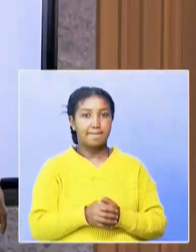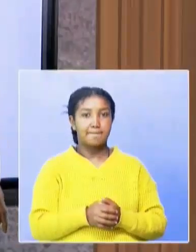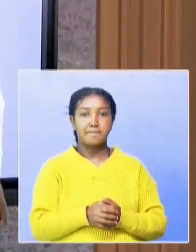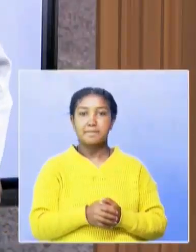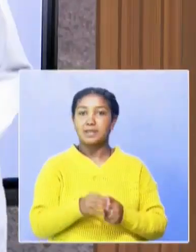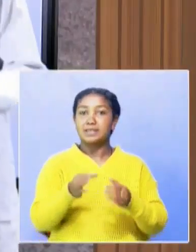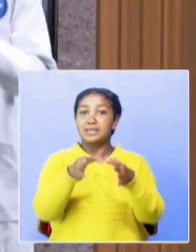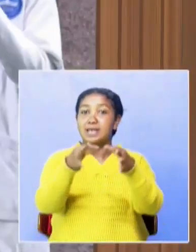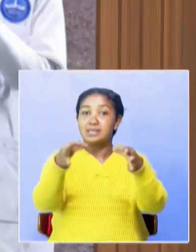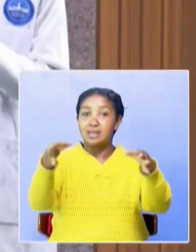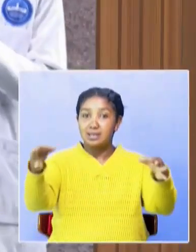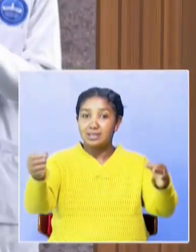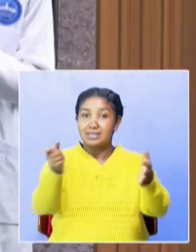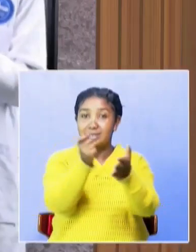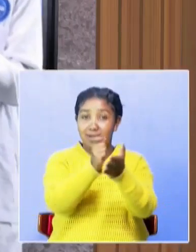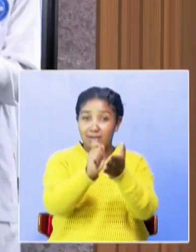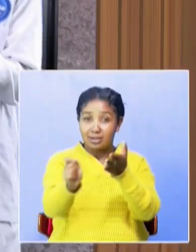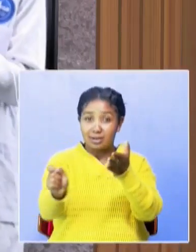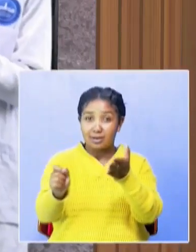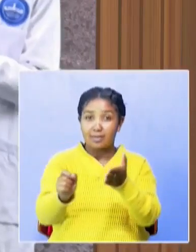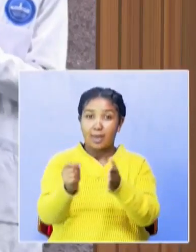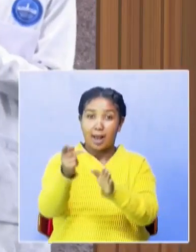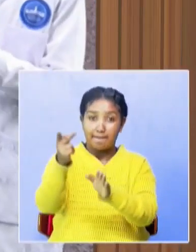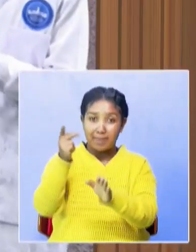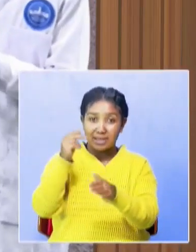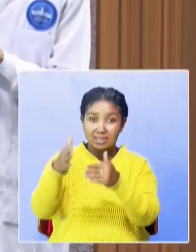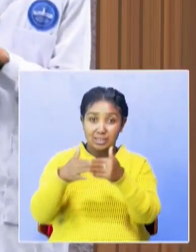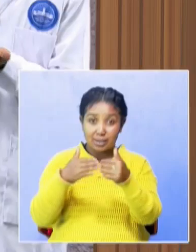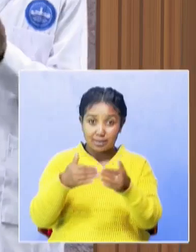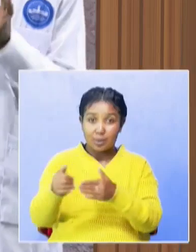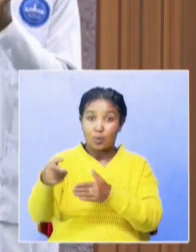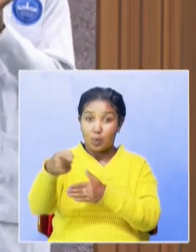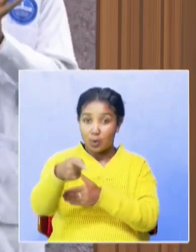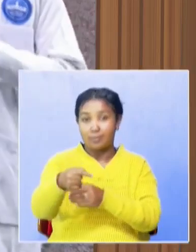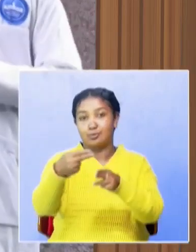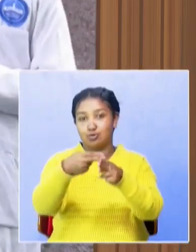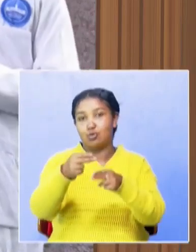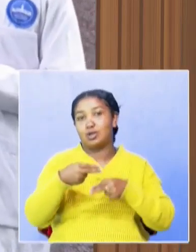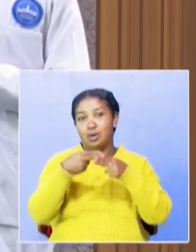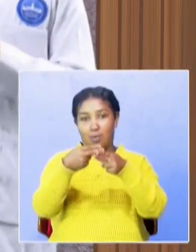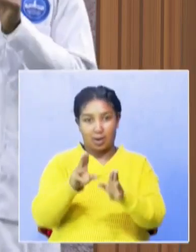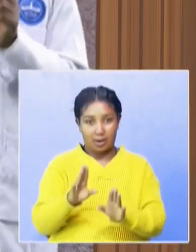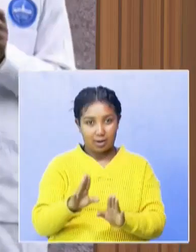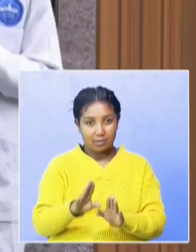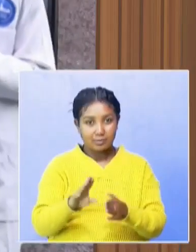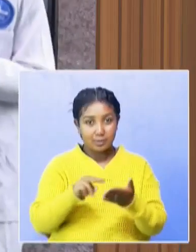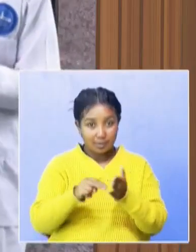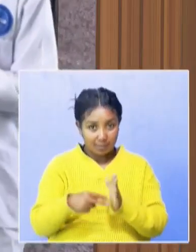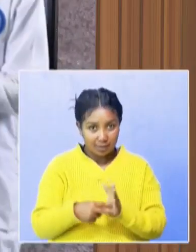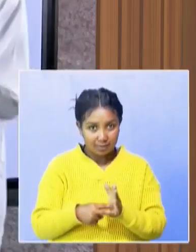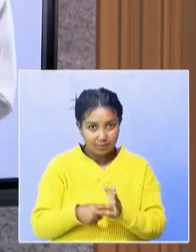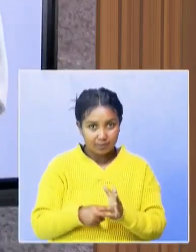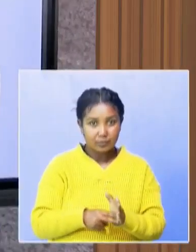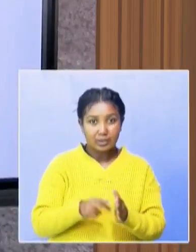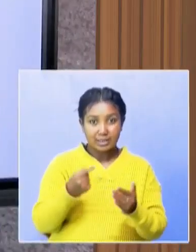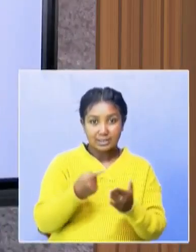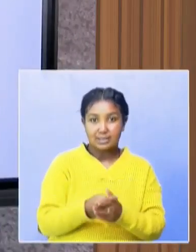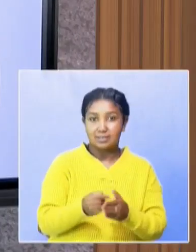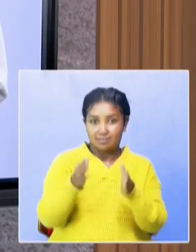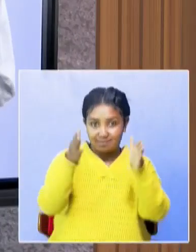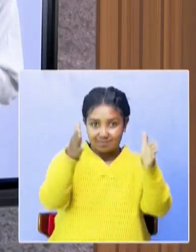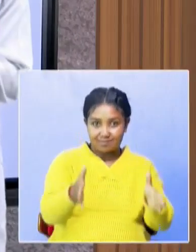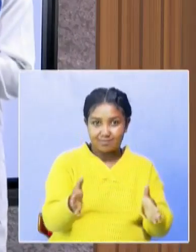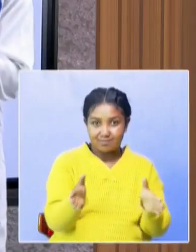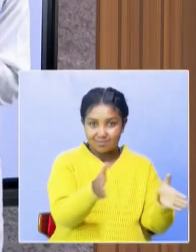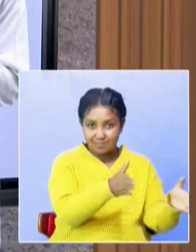The sentence which is written in past simple tense is short action. This means this